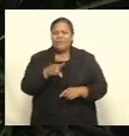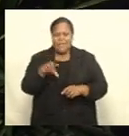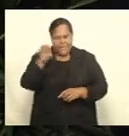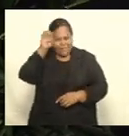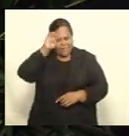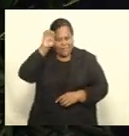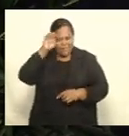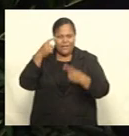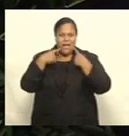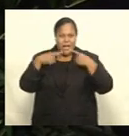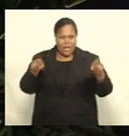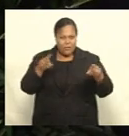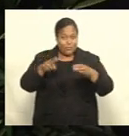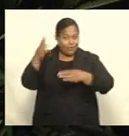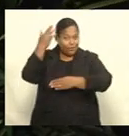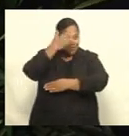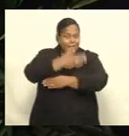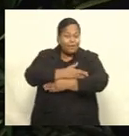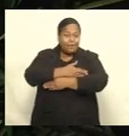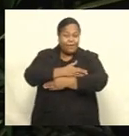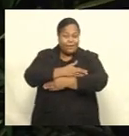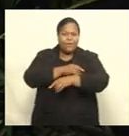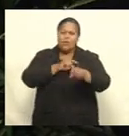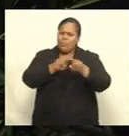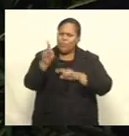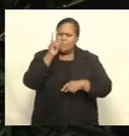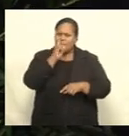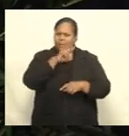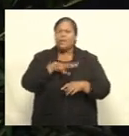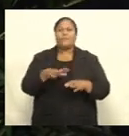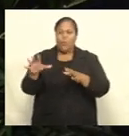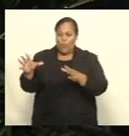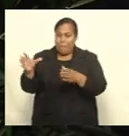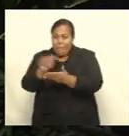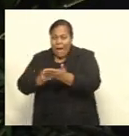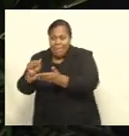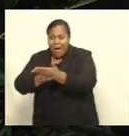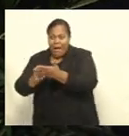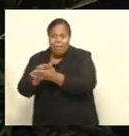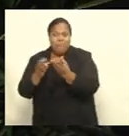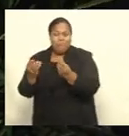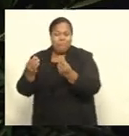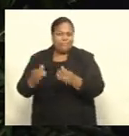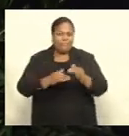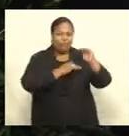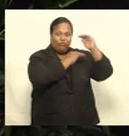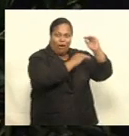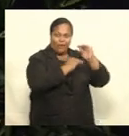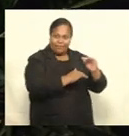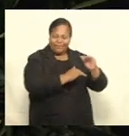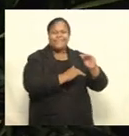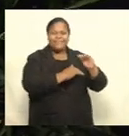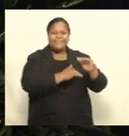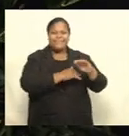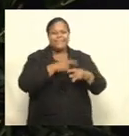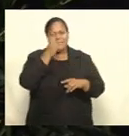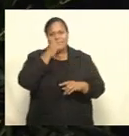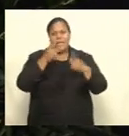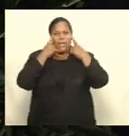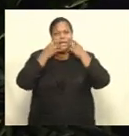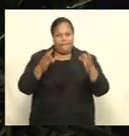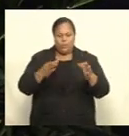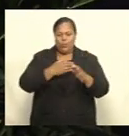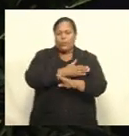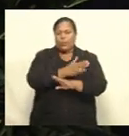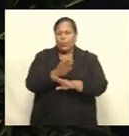be announced tonight. Many people were able to stock up their essential supplies and groceries to last them through the curfew period. And